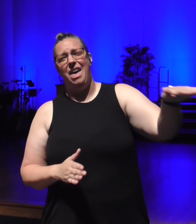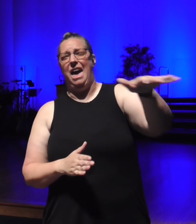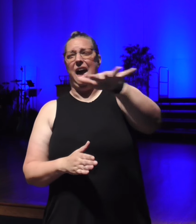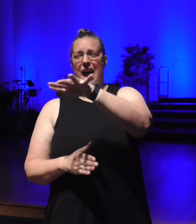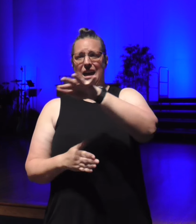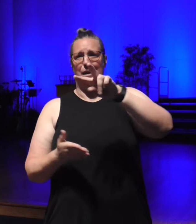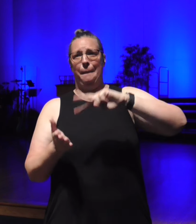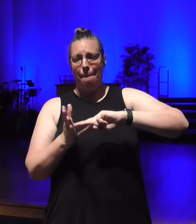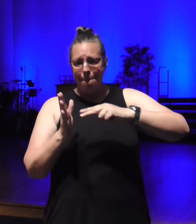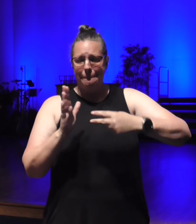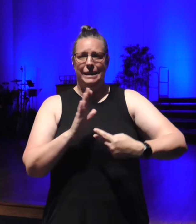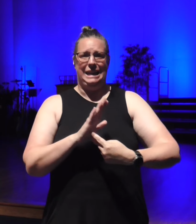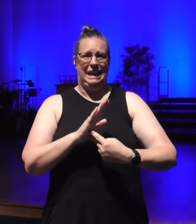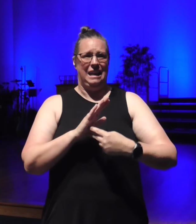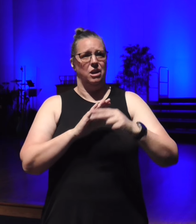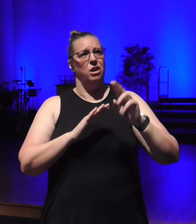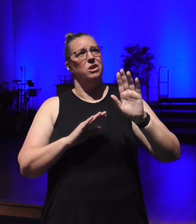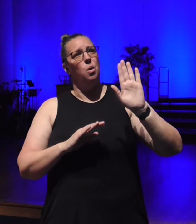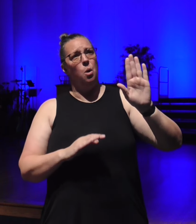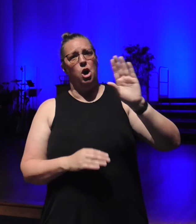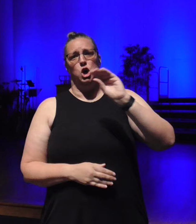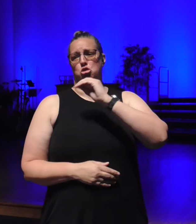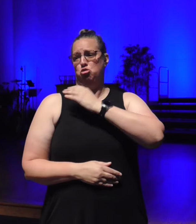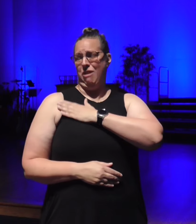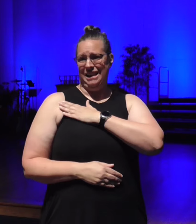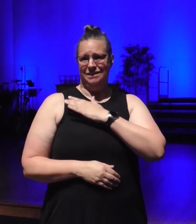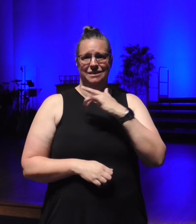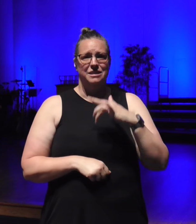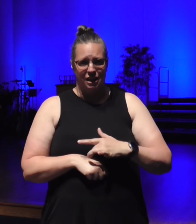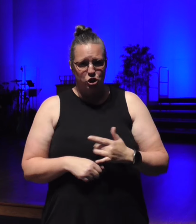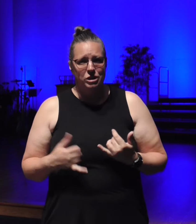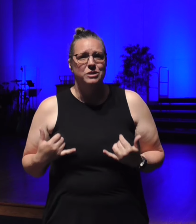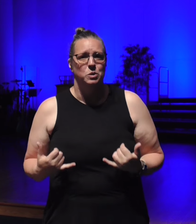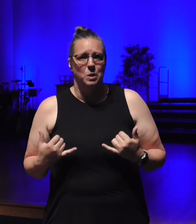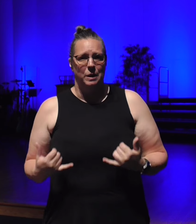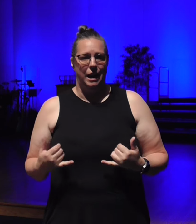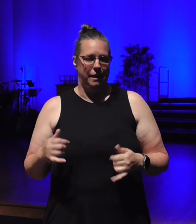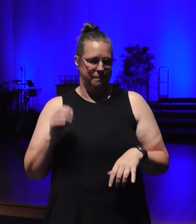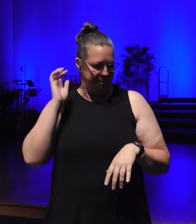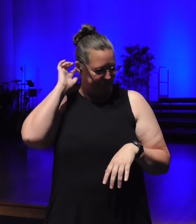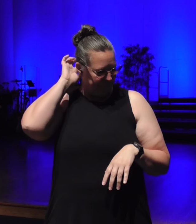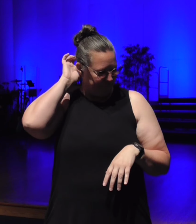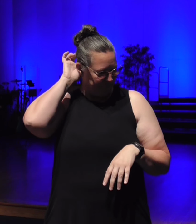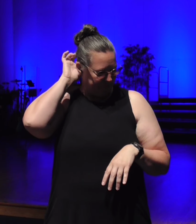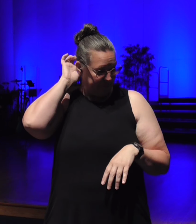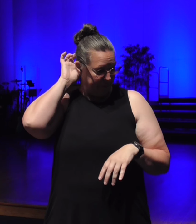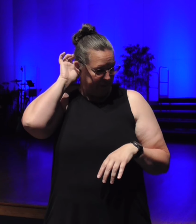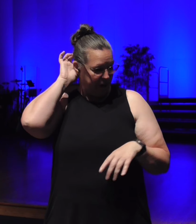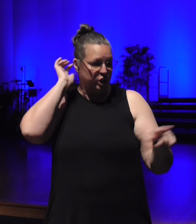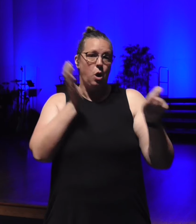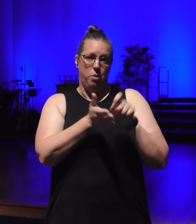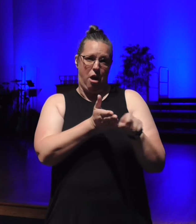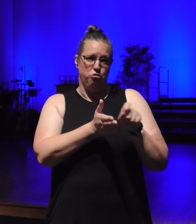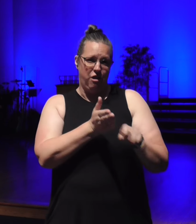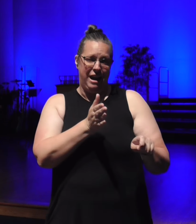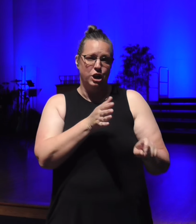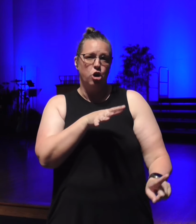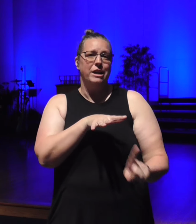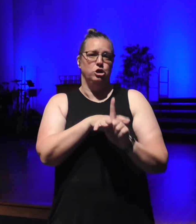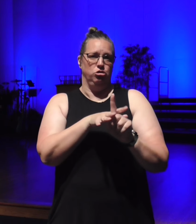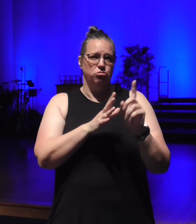depth, touch of grace today in my life. Tempest Williams addresses these times of darkness